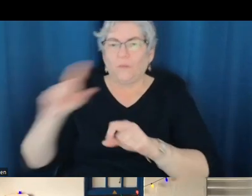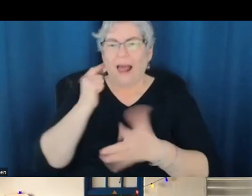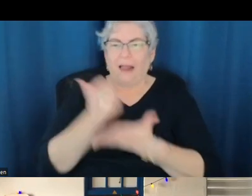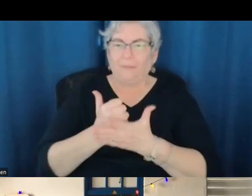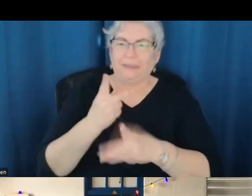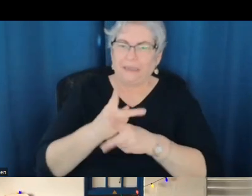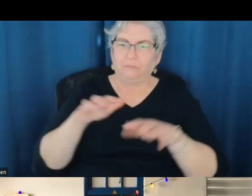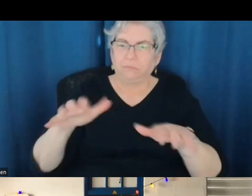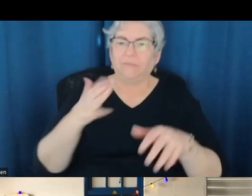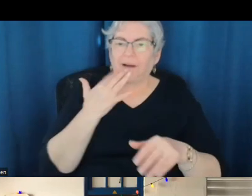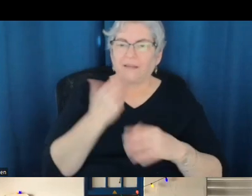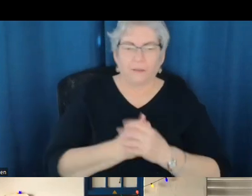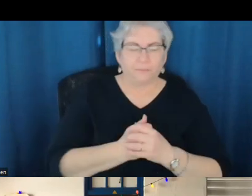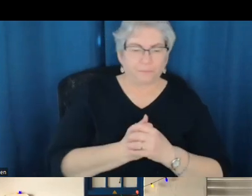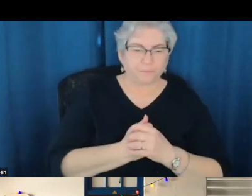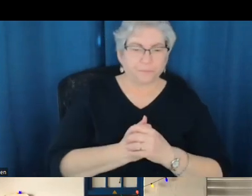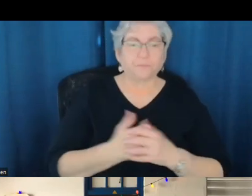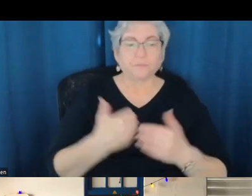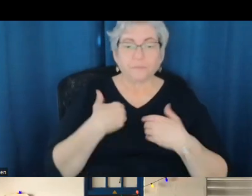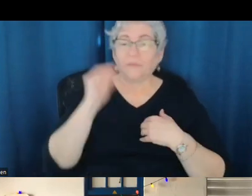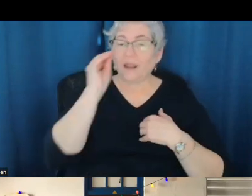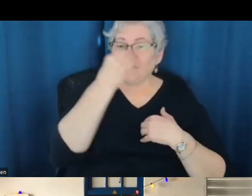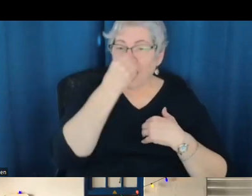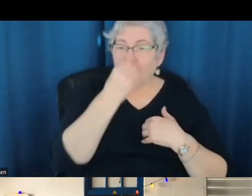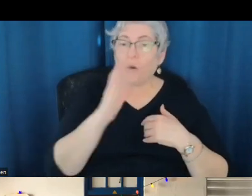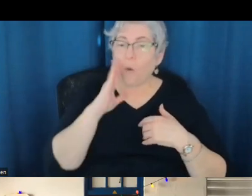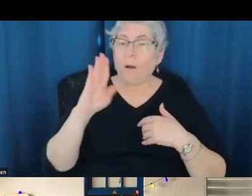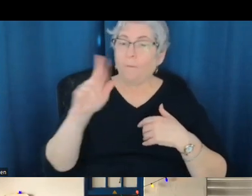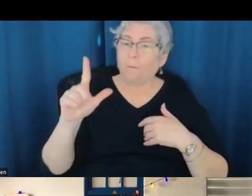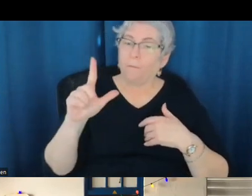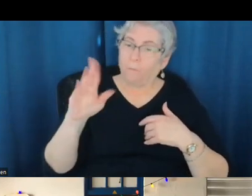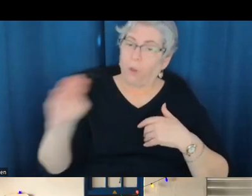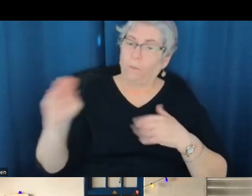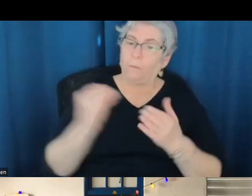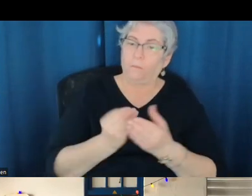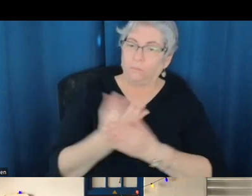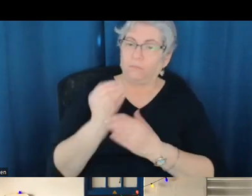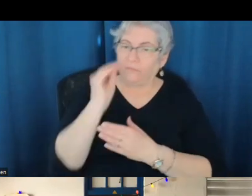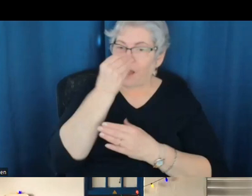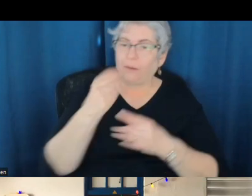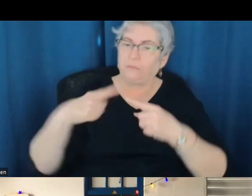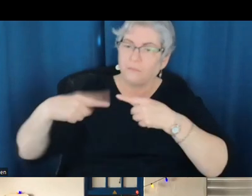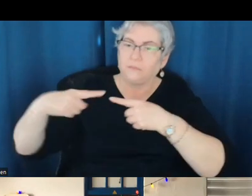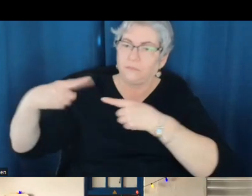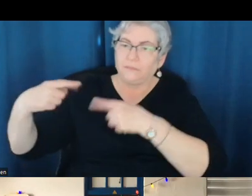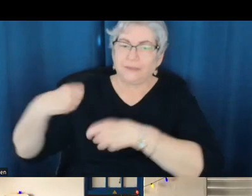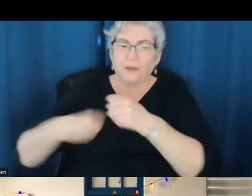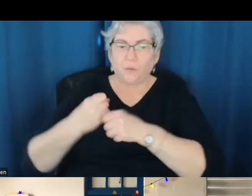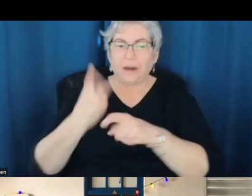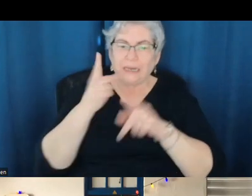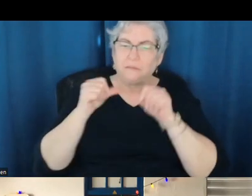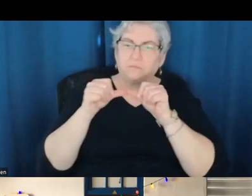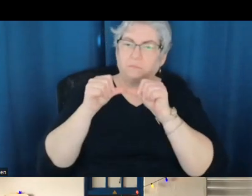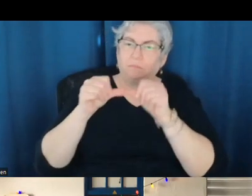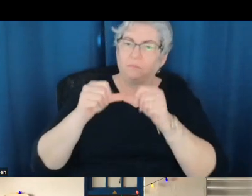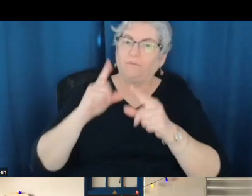In addition to ensuring that flowers you like will bloom year after year, you also want to aim for a continuity of bloom throughout